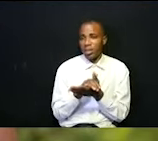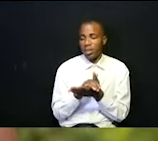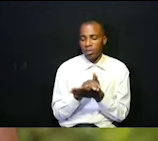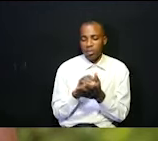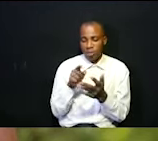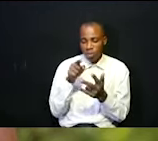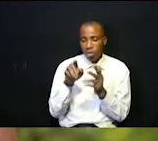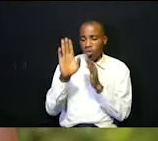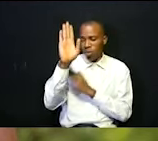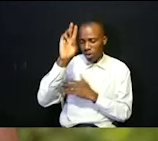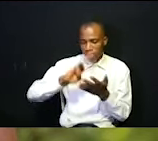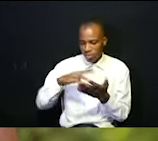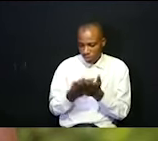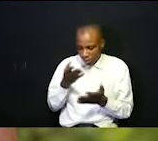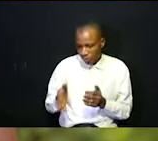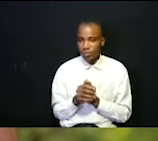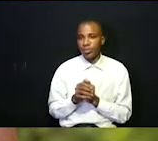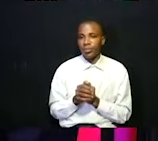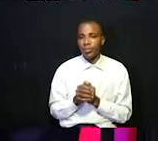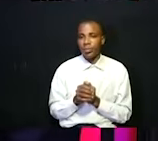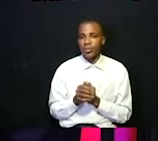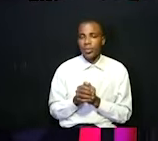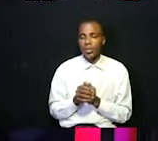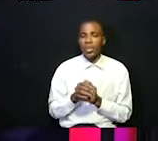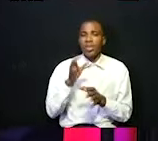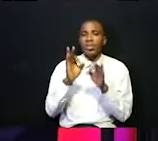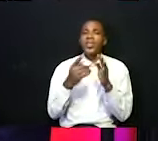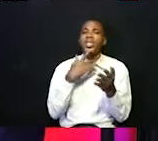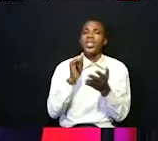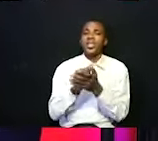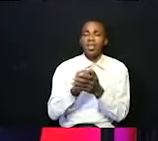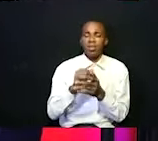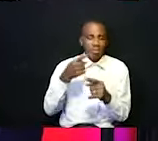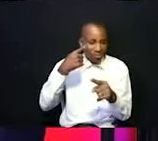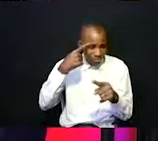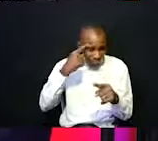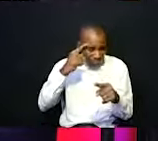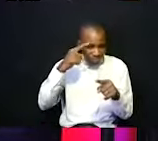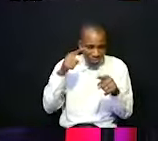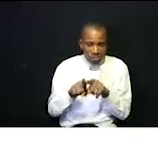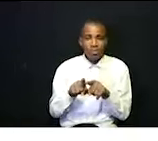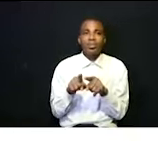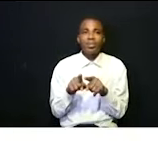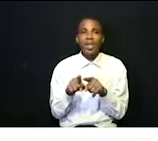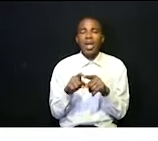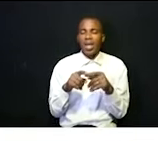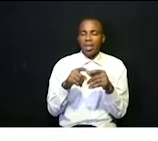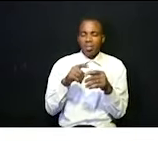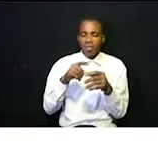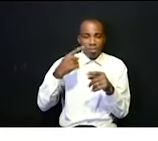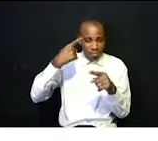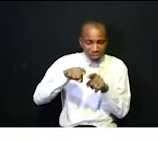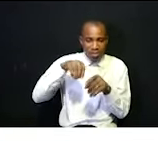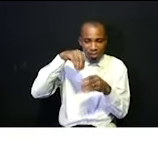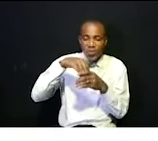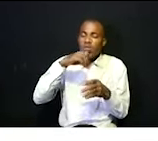obehyen awariem. See, covenant in the Old Testament entails four essential components.